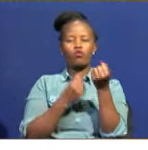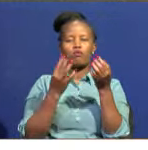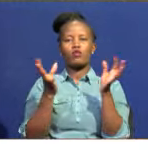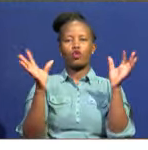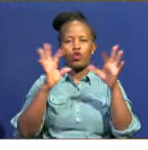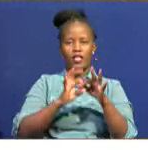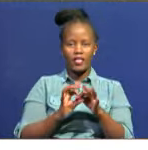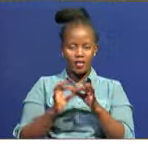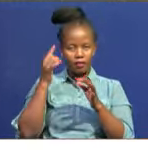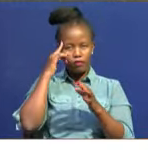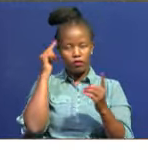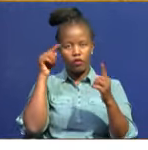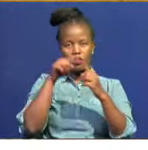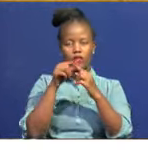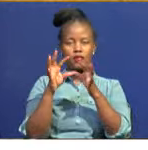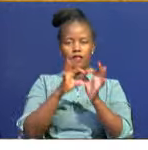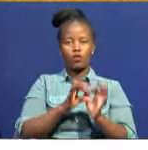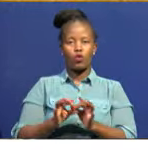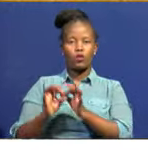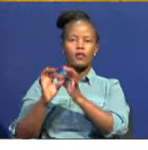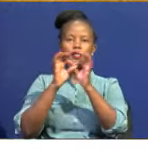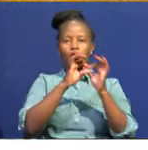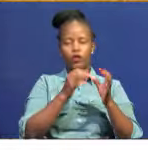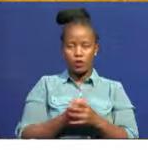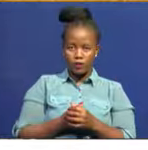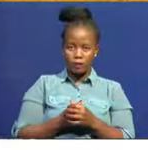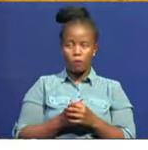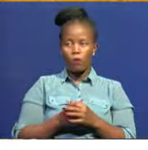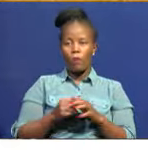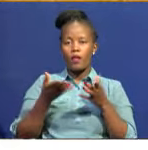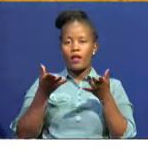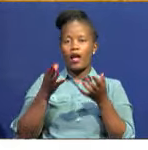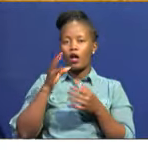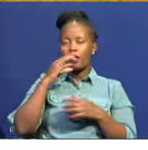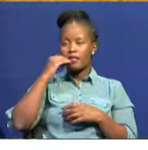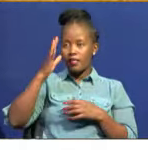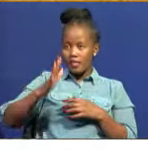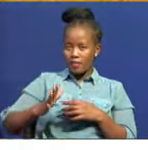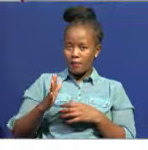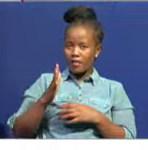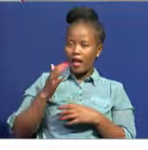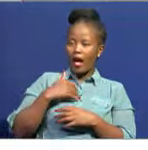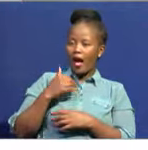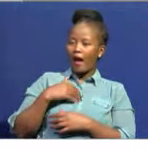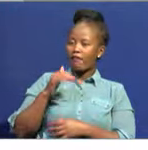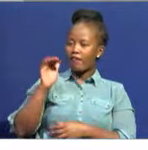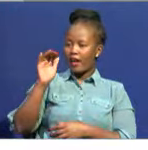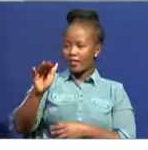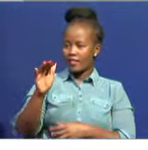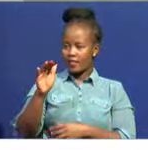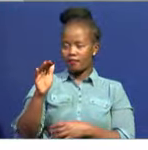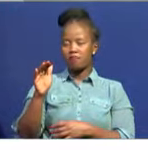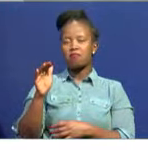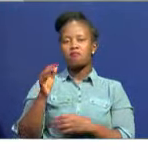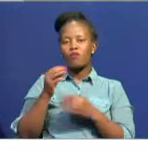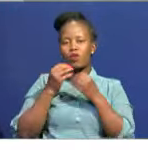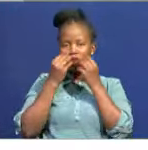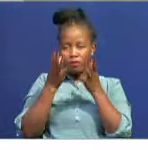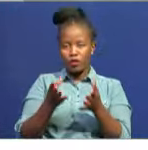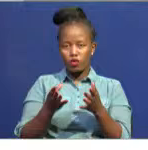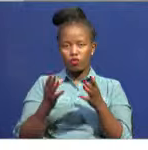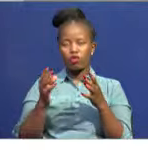of coordination. This prompting the Speaker to write to the Ministry of Education requesting for information and